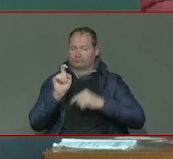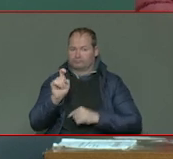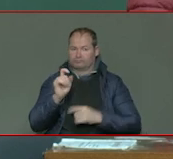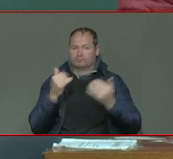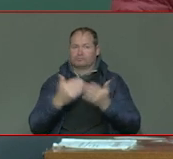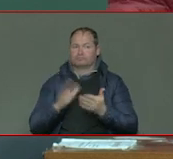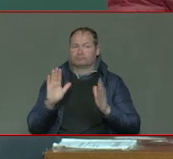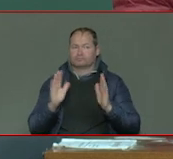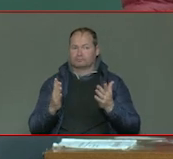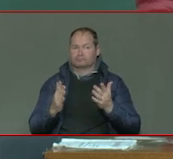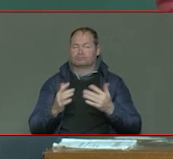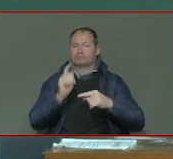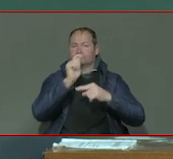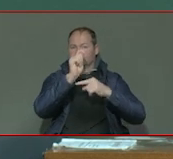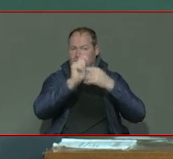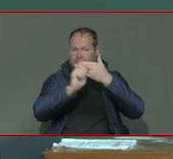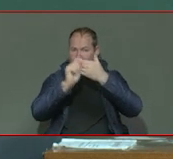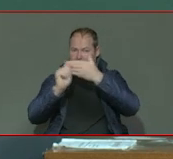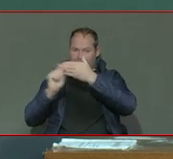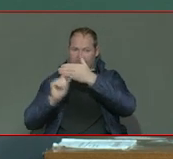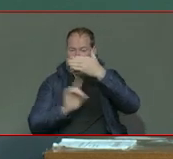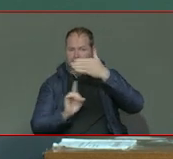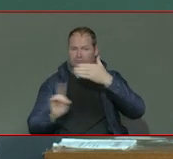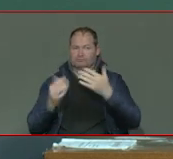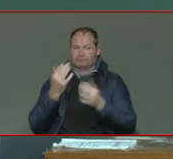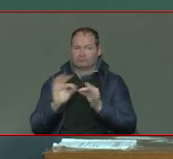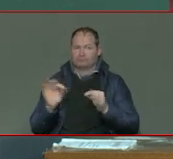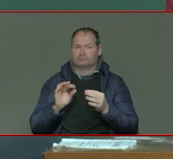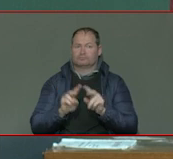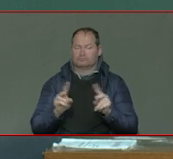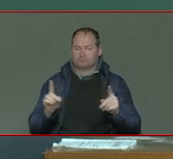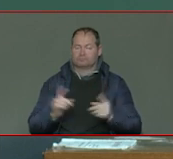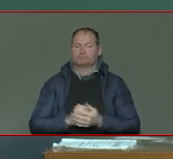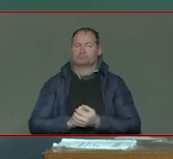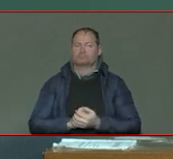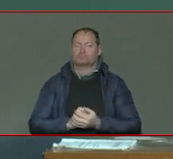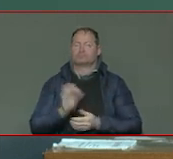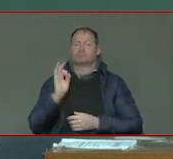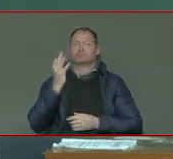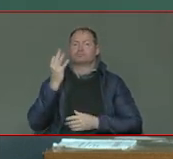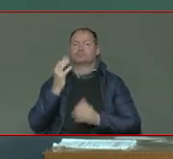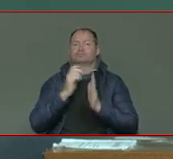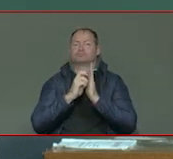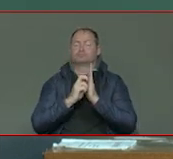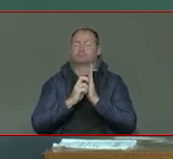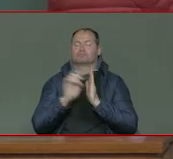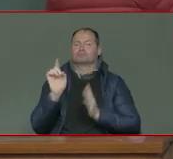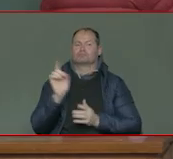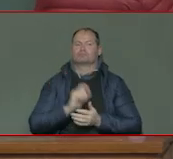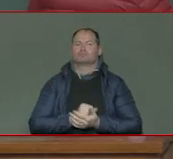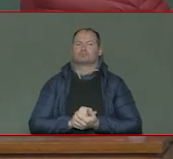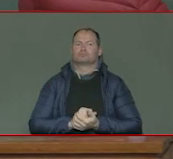of it? Write each term over the denominator, simplify, then differentiate. The third rule is the following.